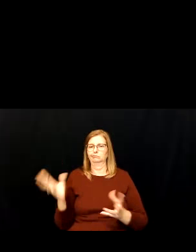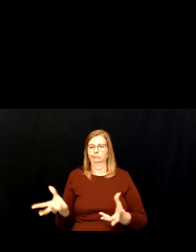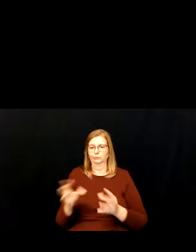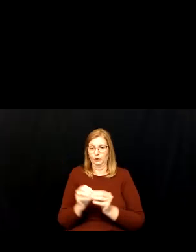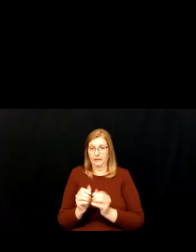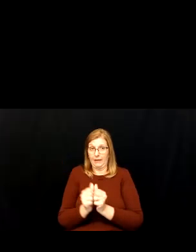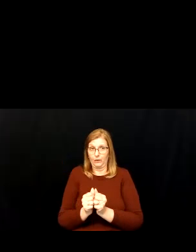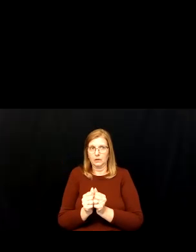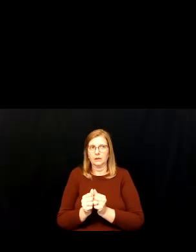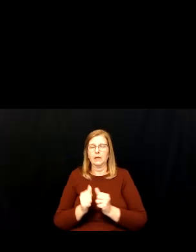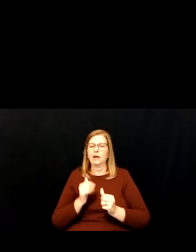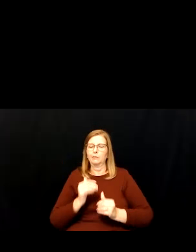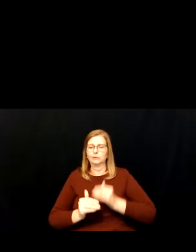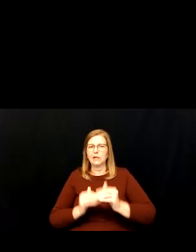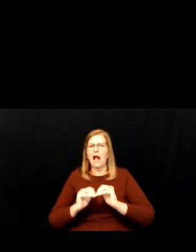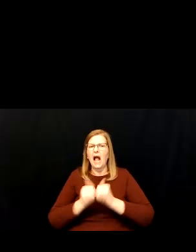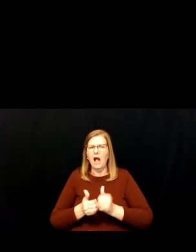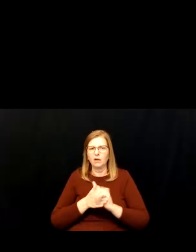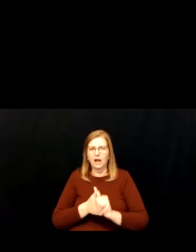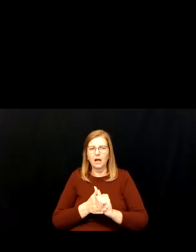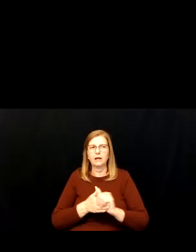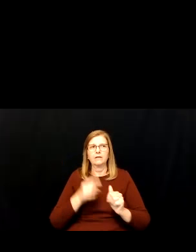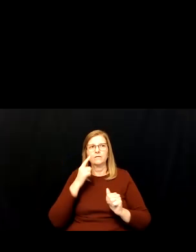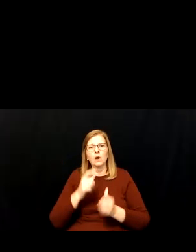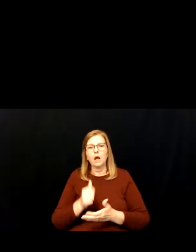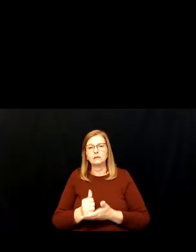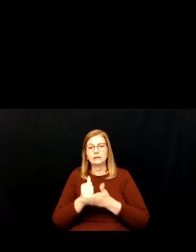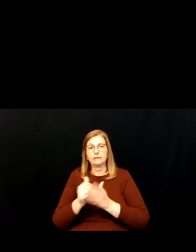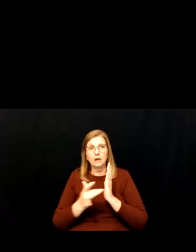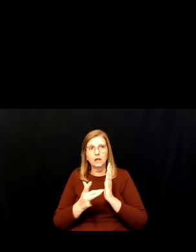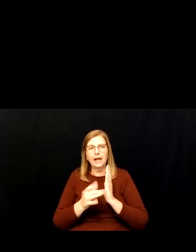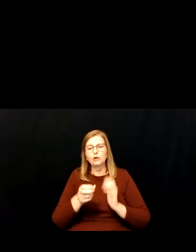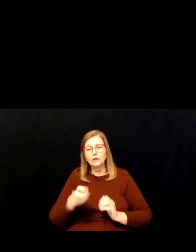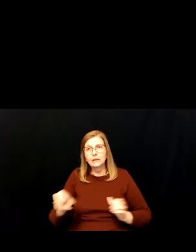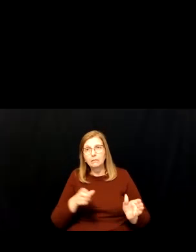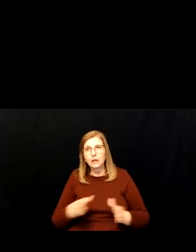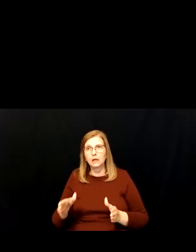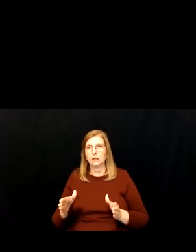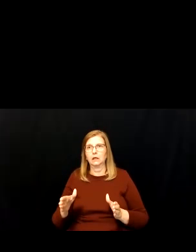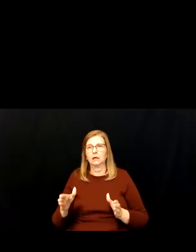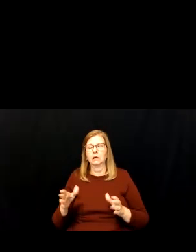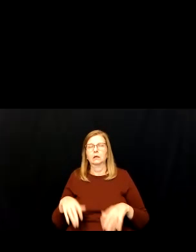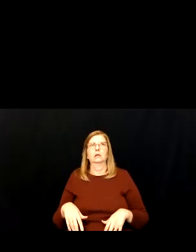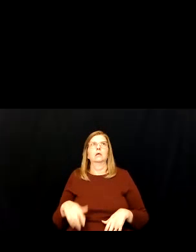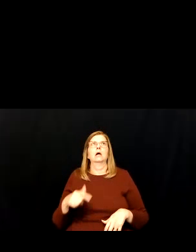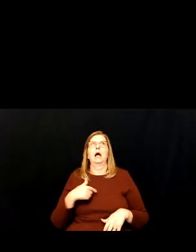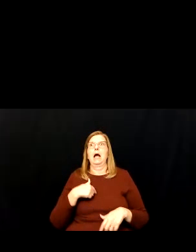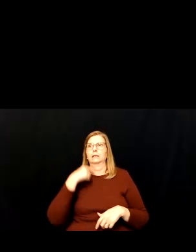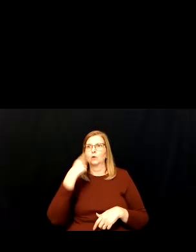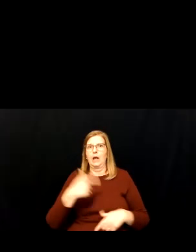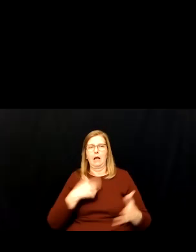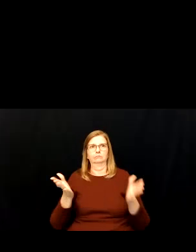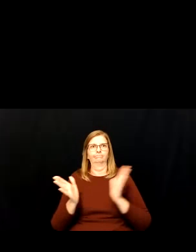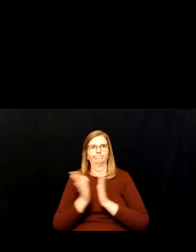was a procedure guide for assistive technology and transition planning. Oh my gosh, I can't tell you how excited I was to